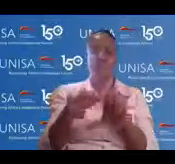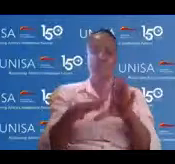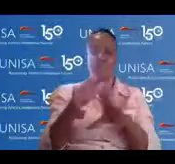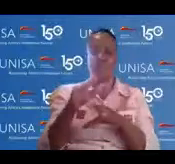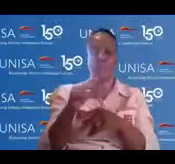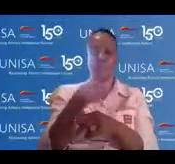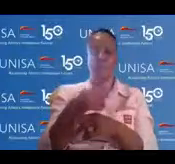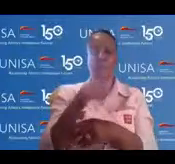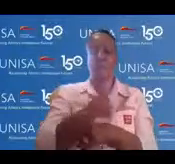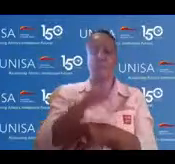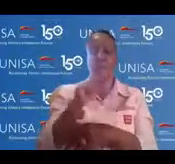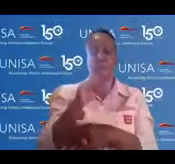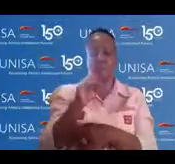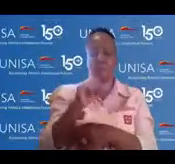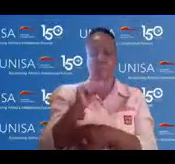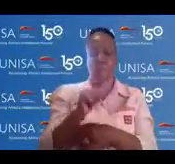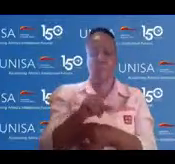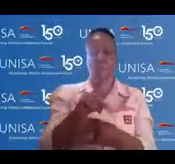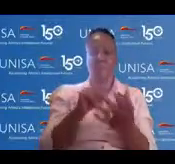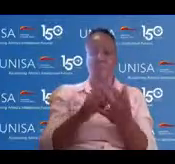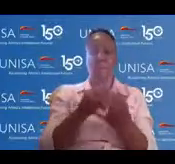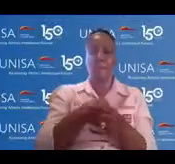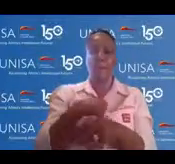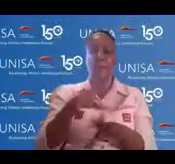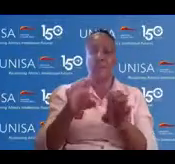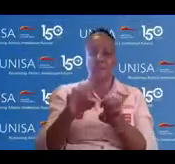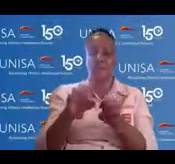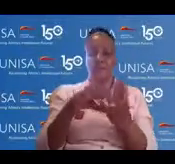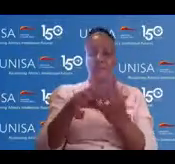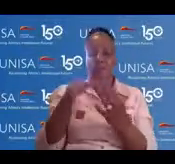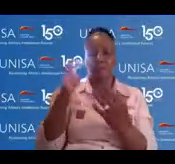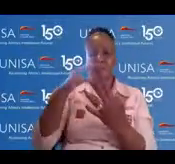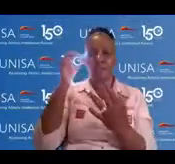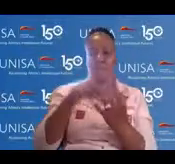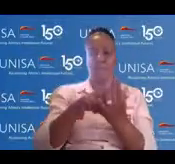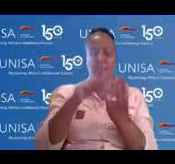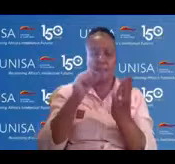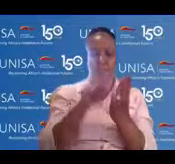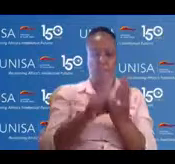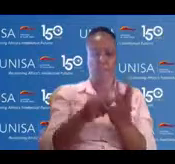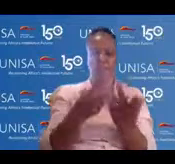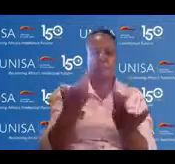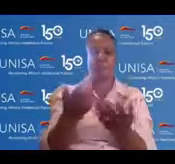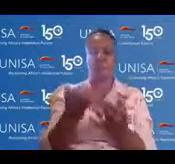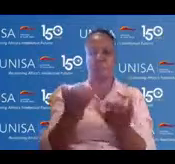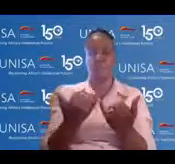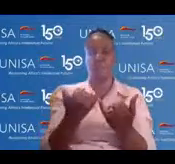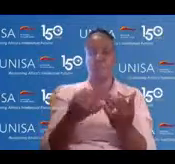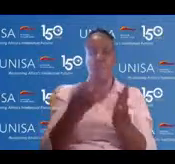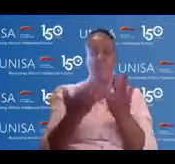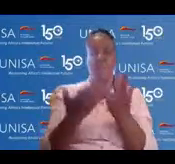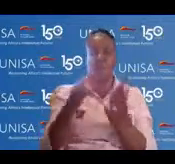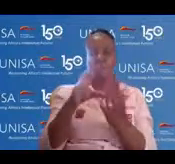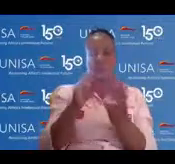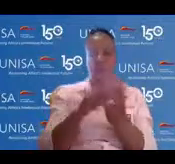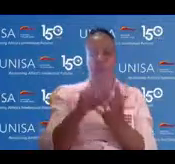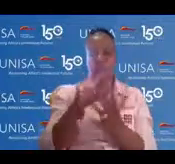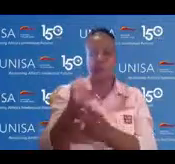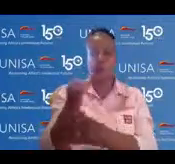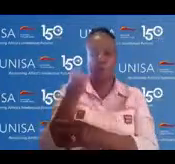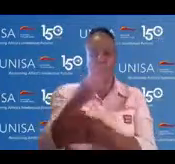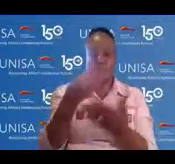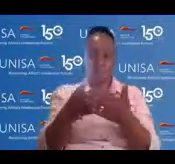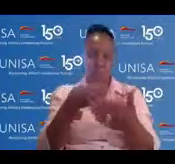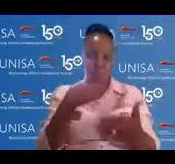My Exams. You can select the date. So you'll notice also it's today's date and then 4 days in advance. So that means you can